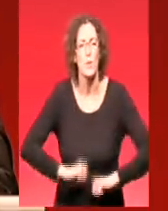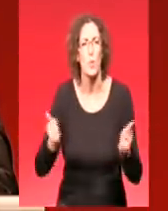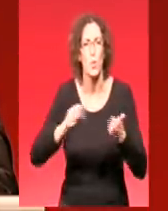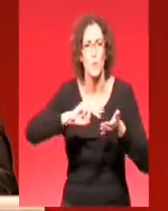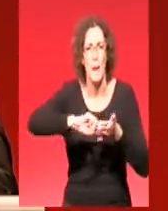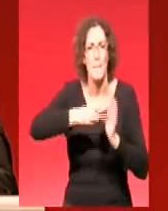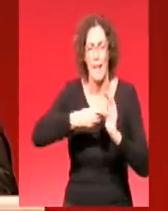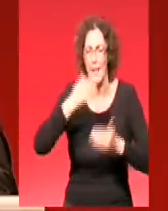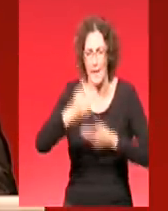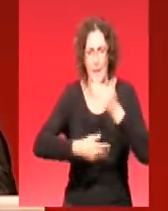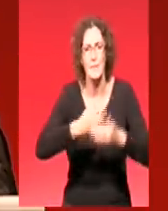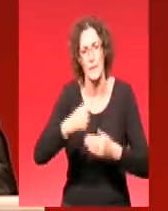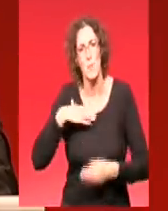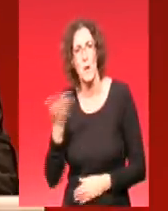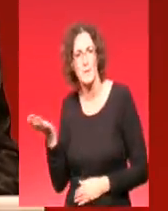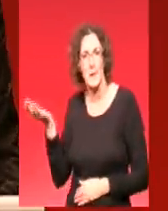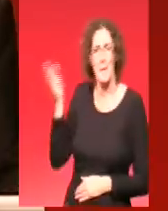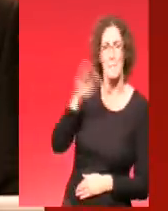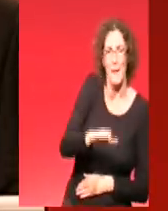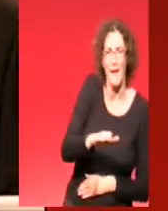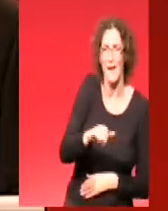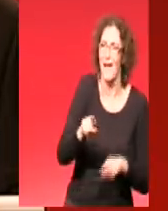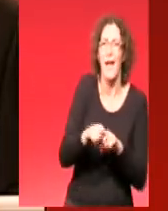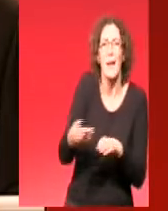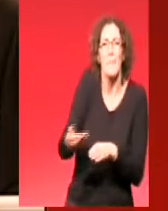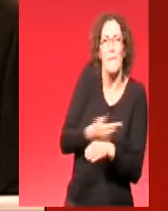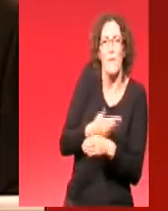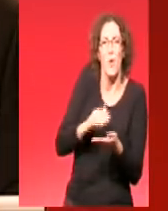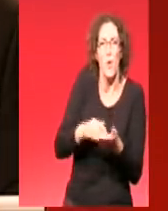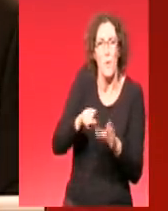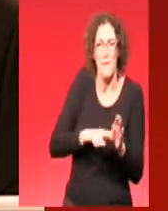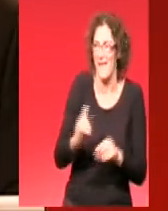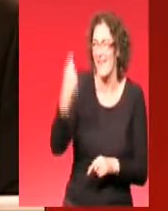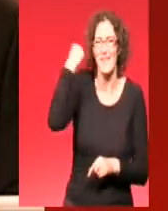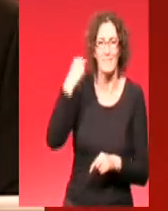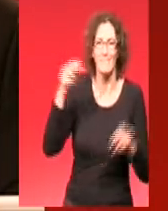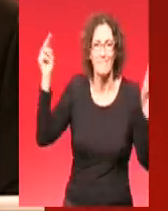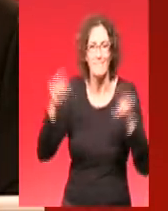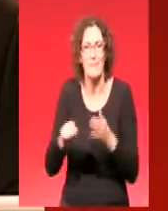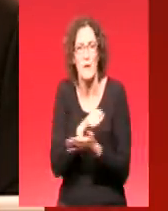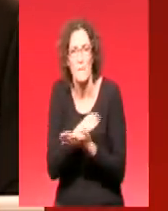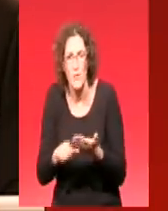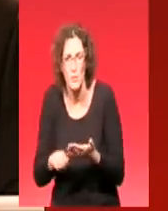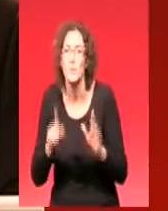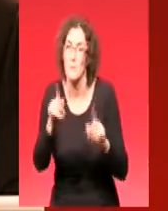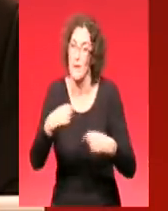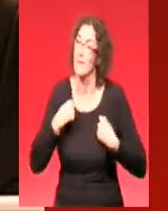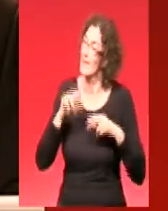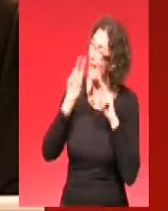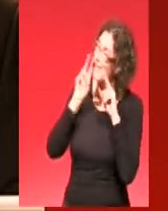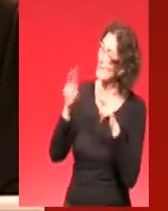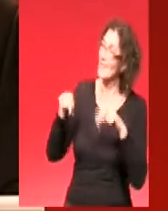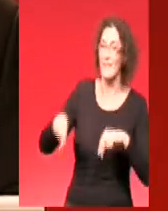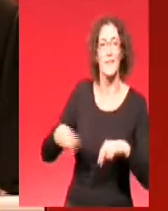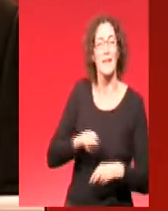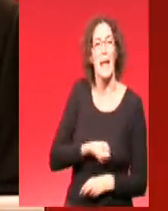we lost in May. I've seen this party in power, and for too long in opposition. We all came into politics to